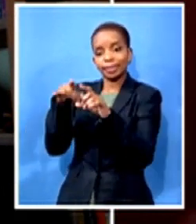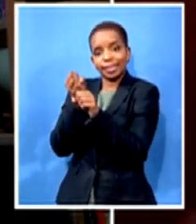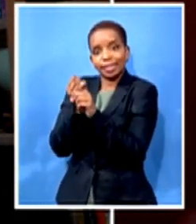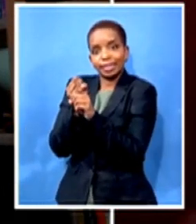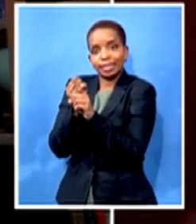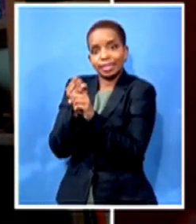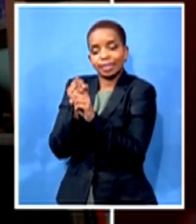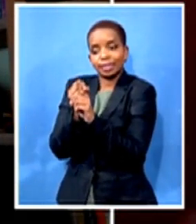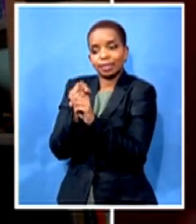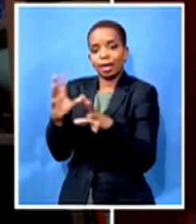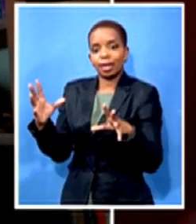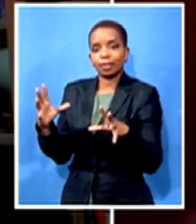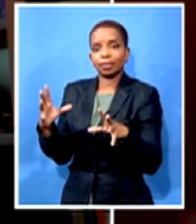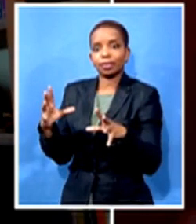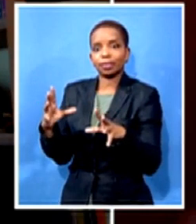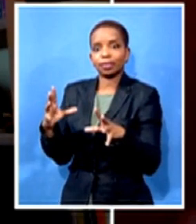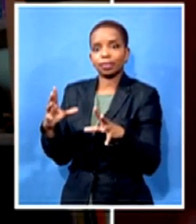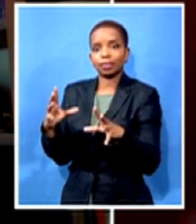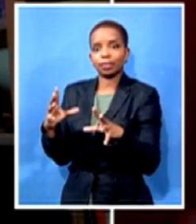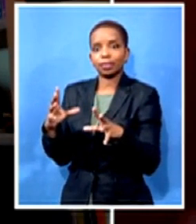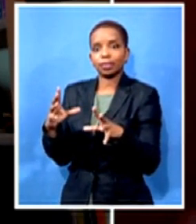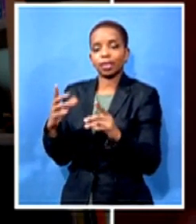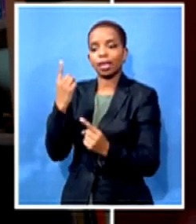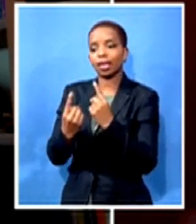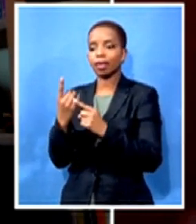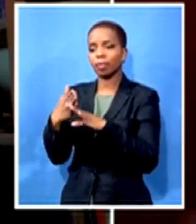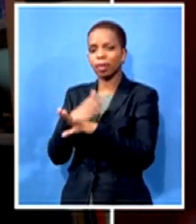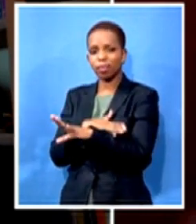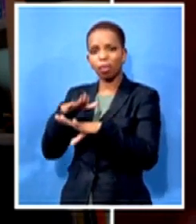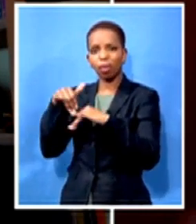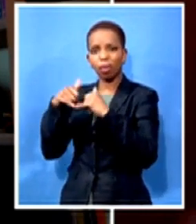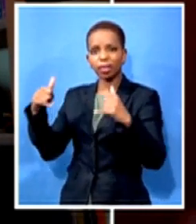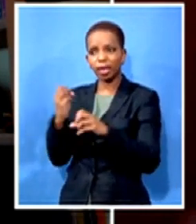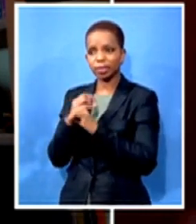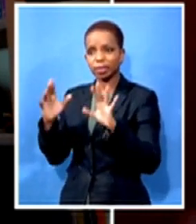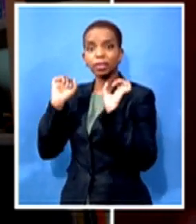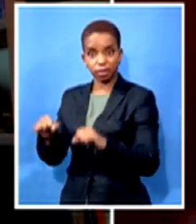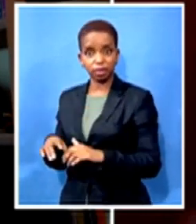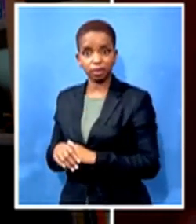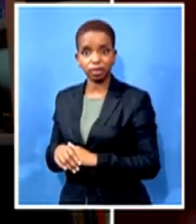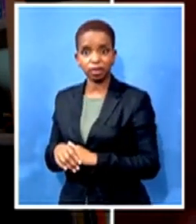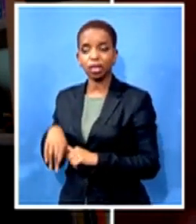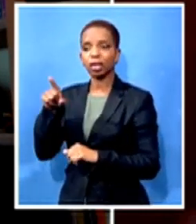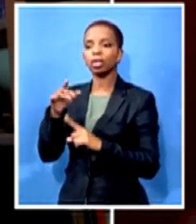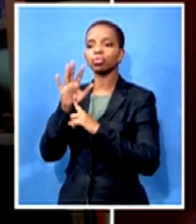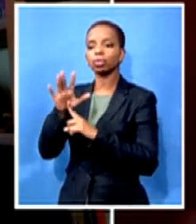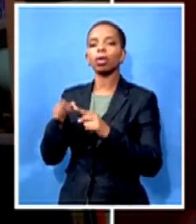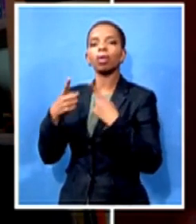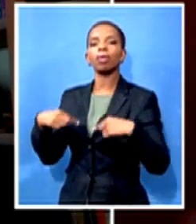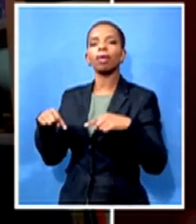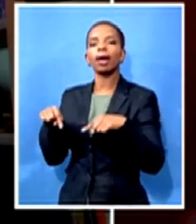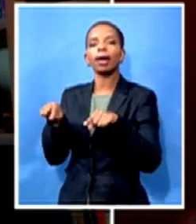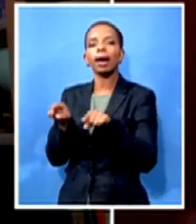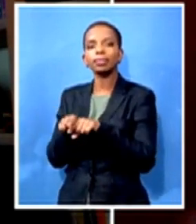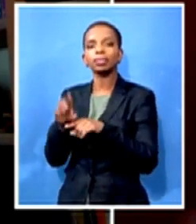even before the online meeting begins, for instance. Is it frowned upon to show up for online meetings in your pajamas? What other examples can you give